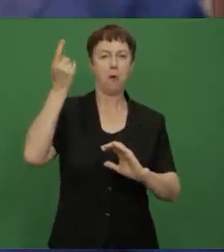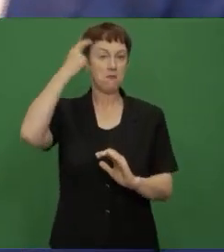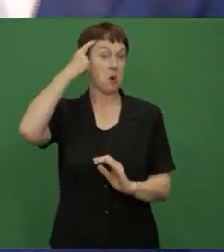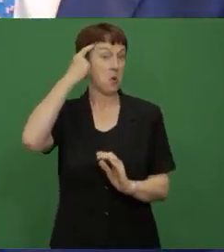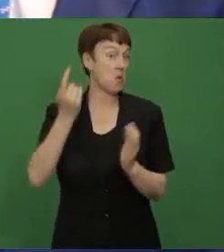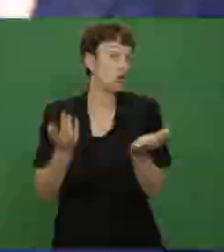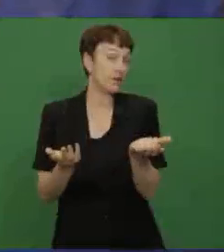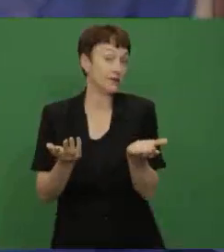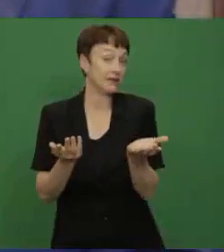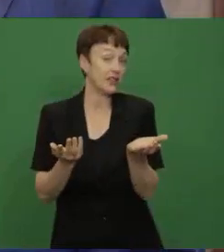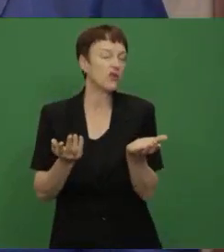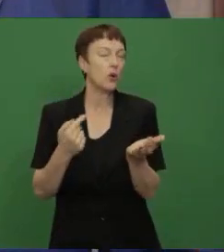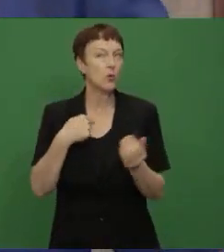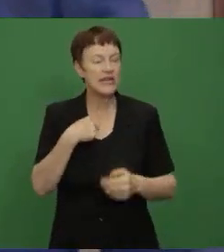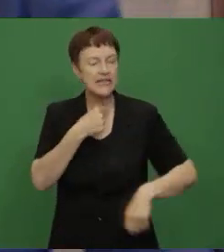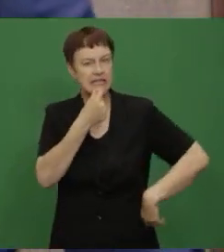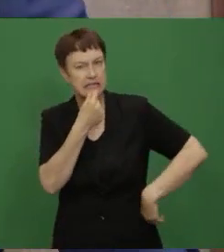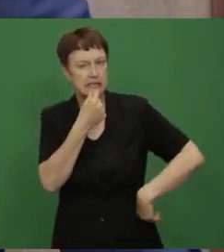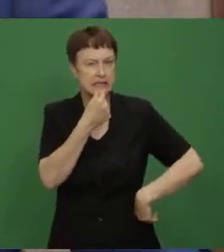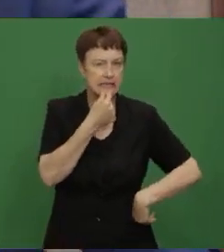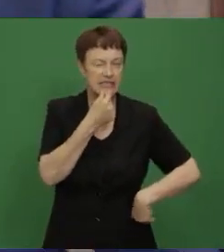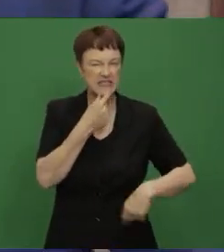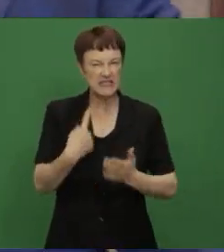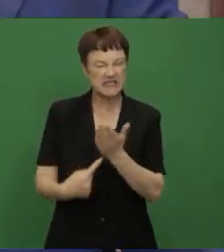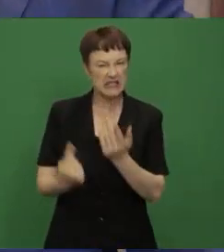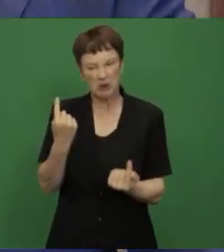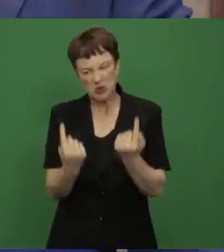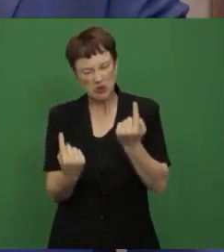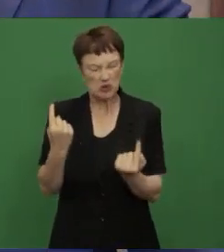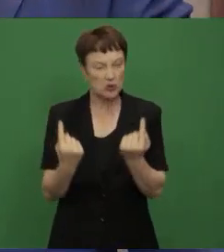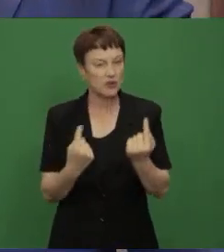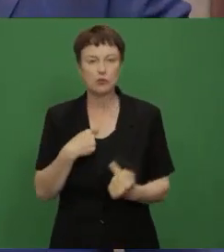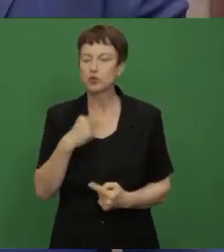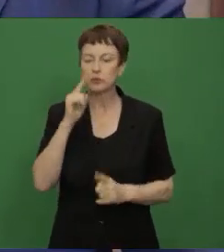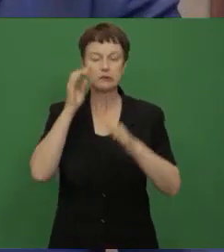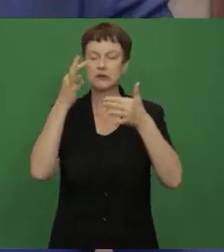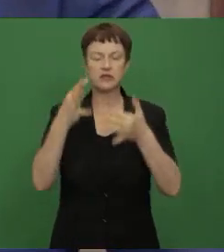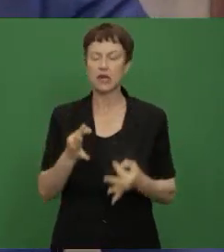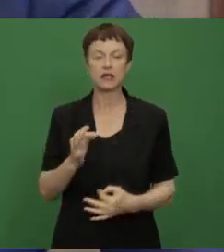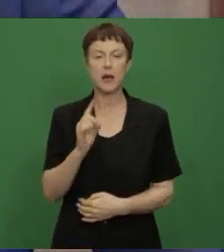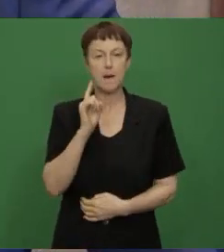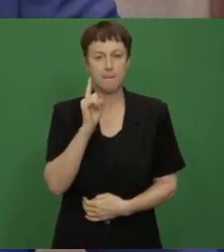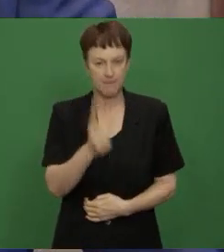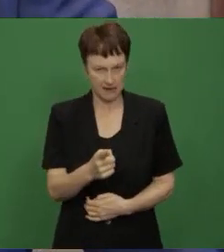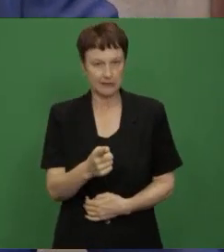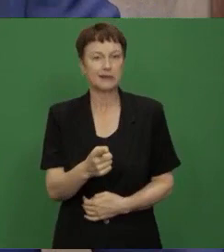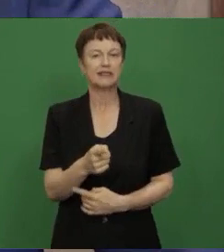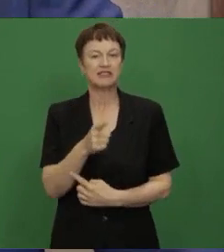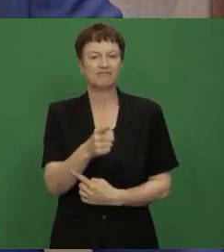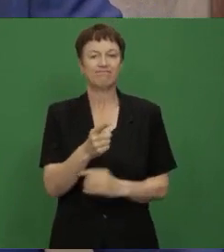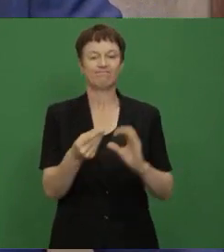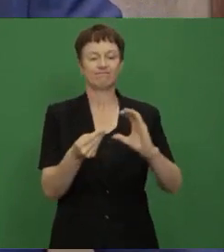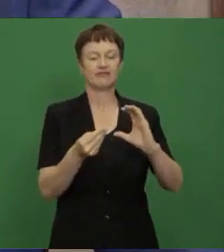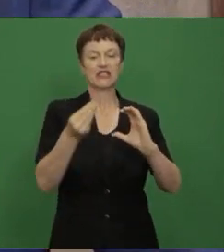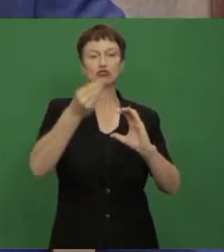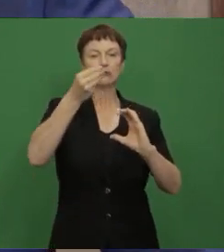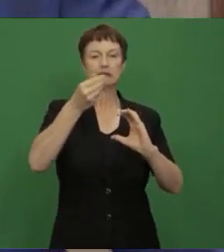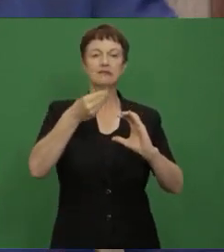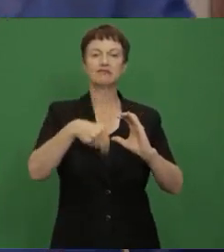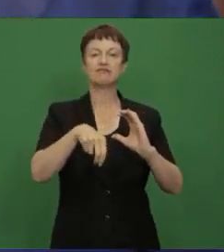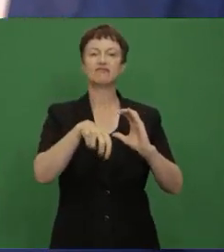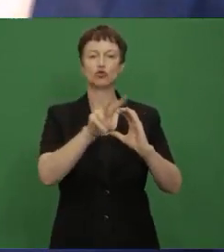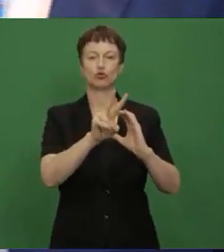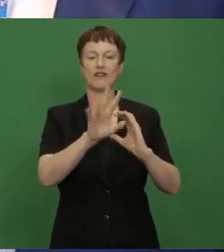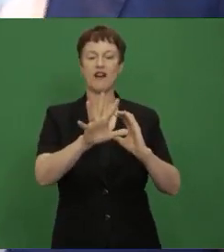this backdrop, the MPC has decided to increase the repurchase rate by 25 basis points